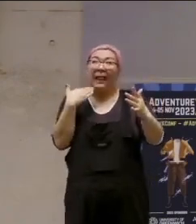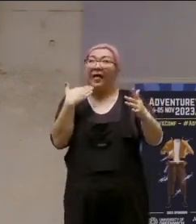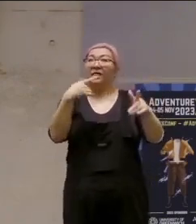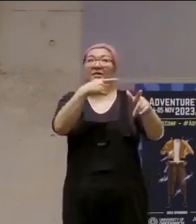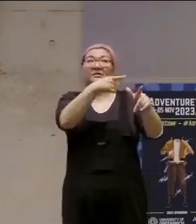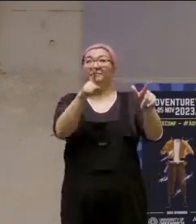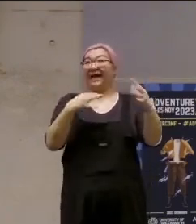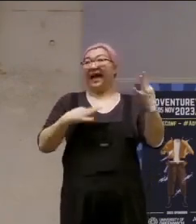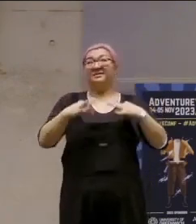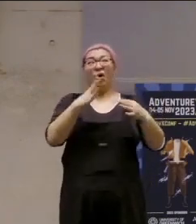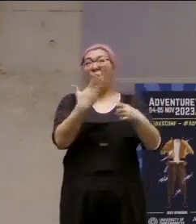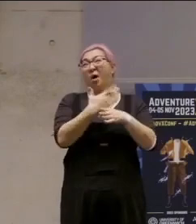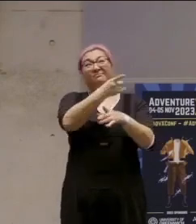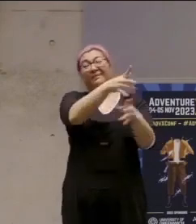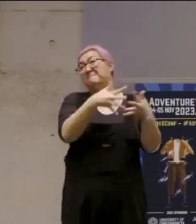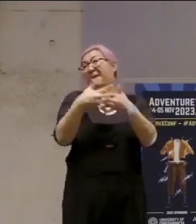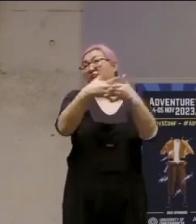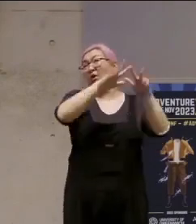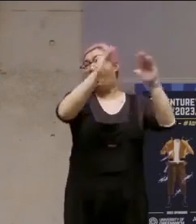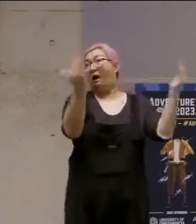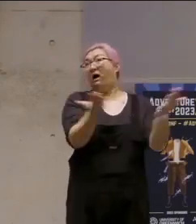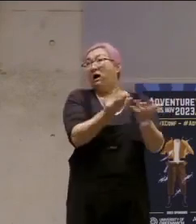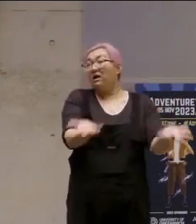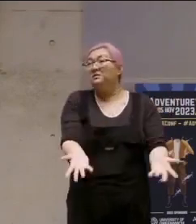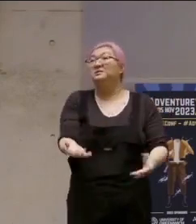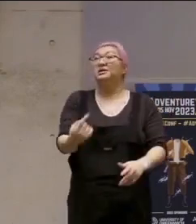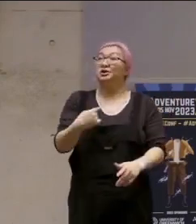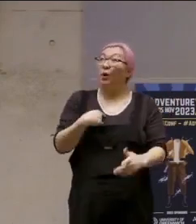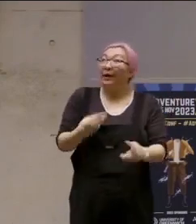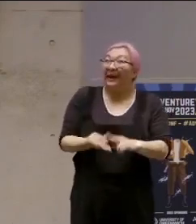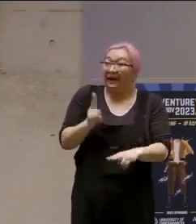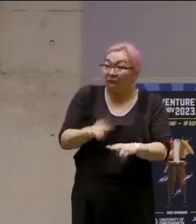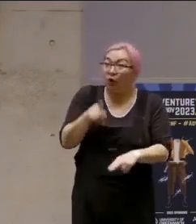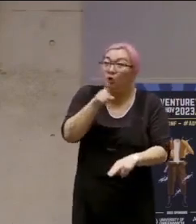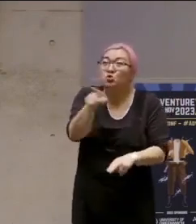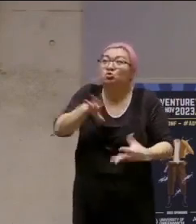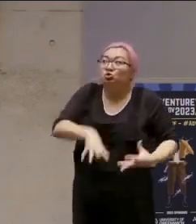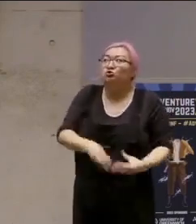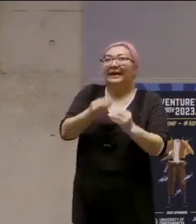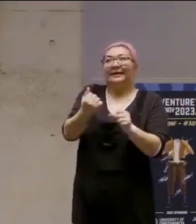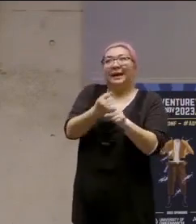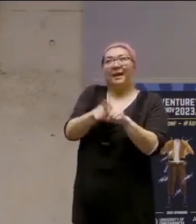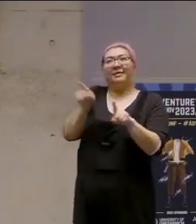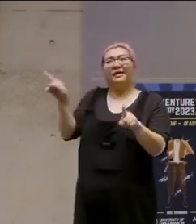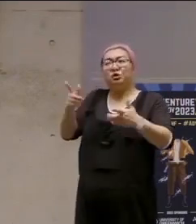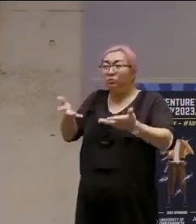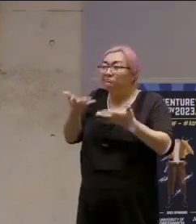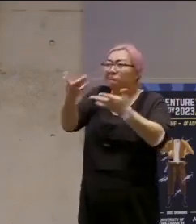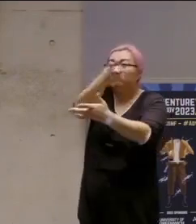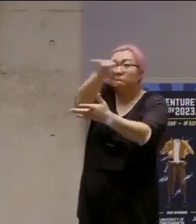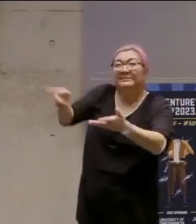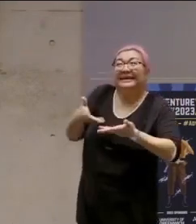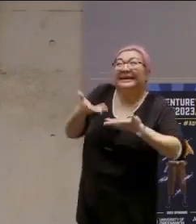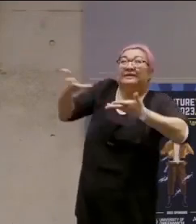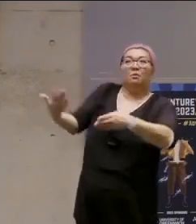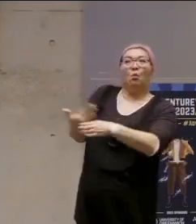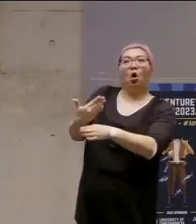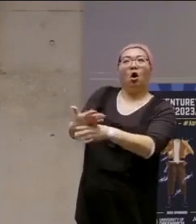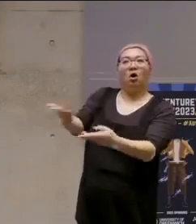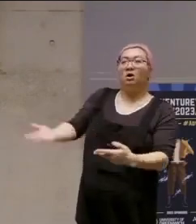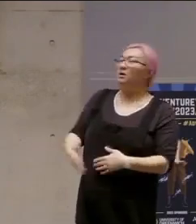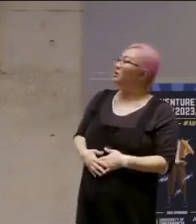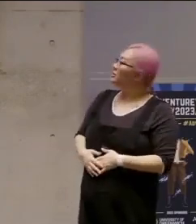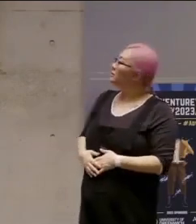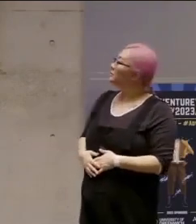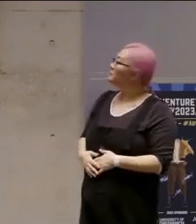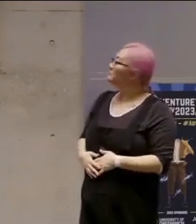these people. You are creating tangible projects that they can represent and be themselves with. And one of my favorite parts about the voice directing process with all